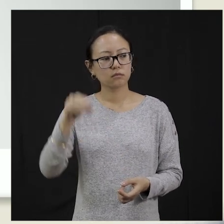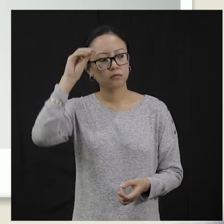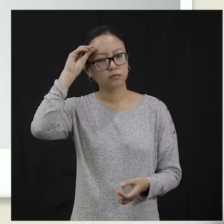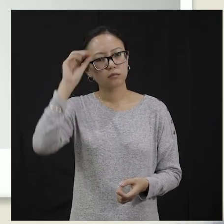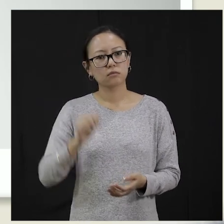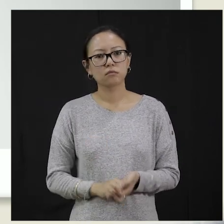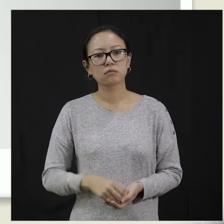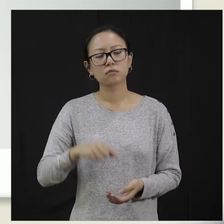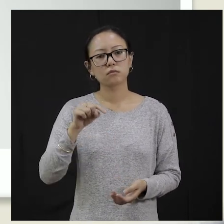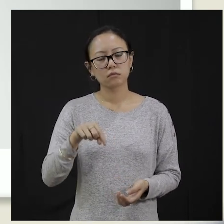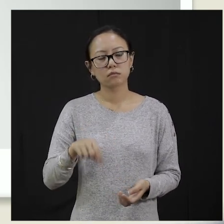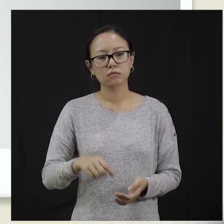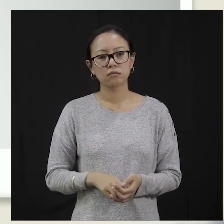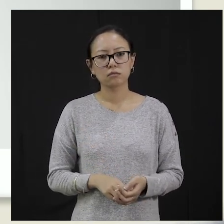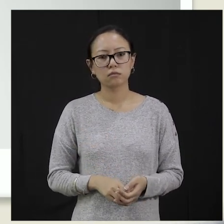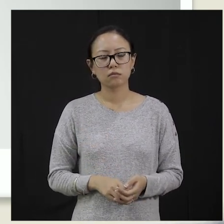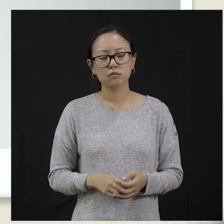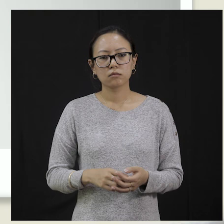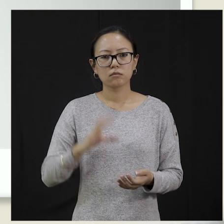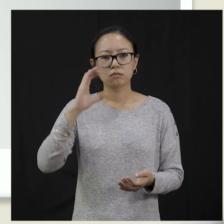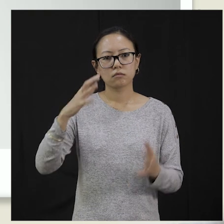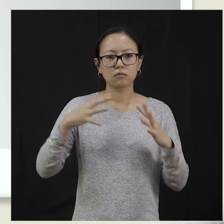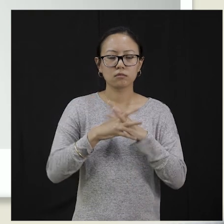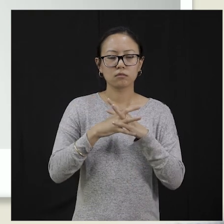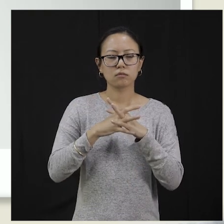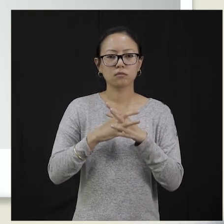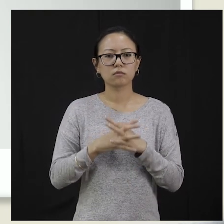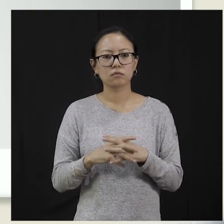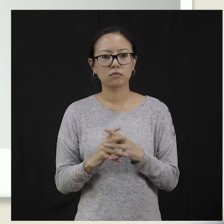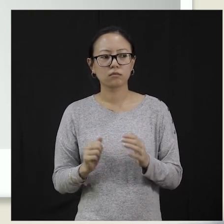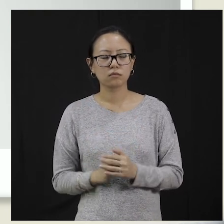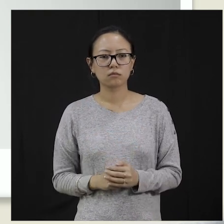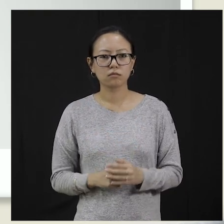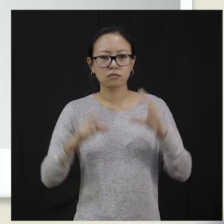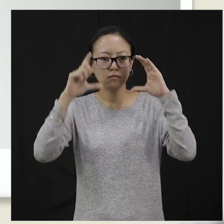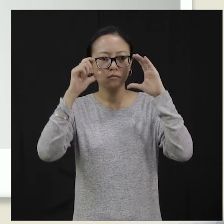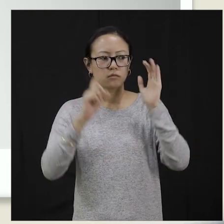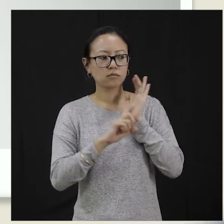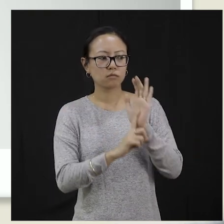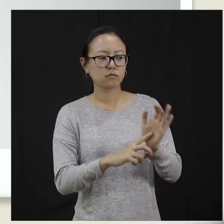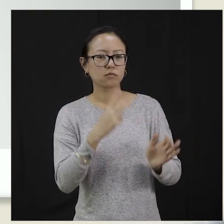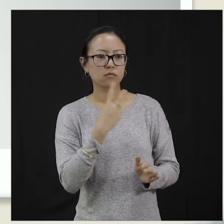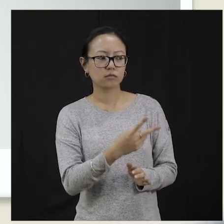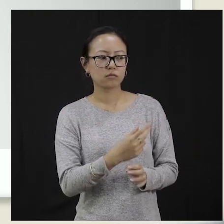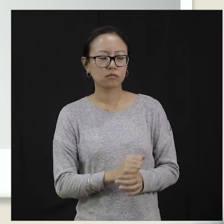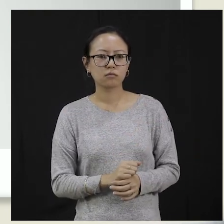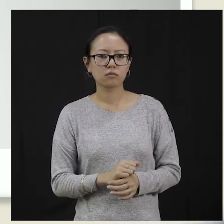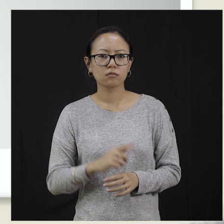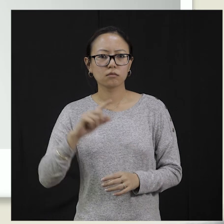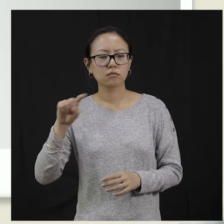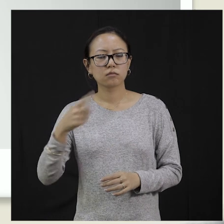You have to complete the pattern. The first one is a triangle. Can you